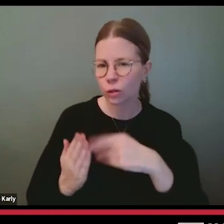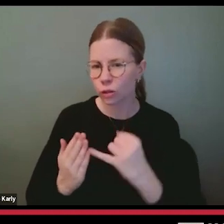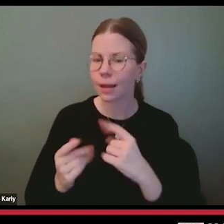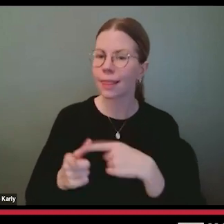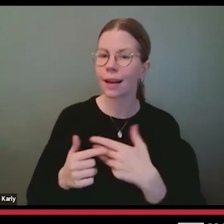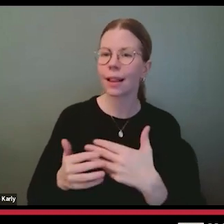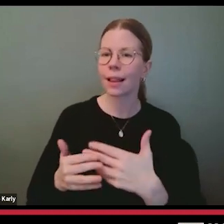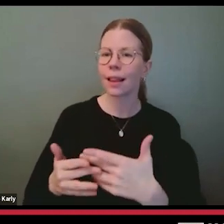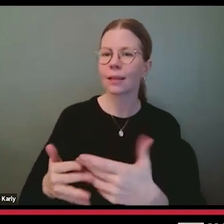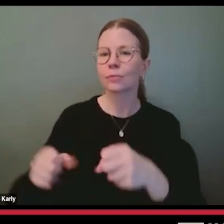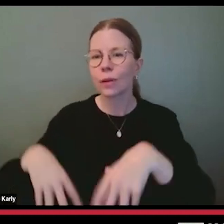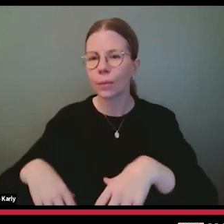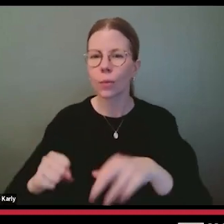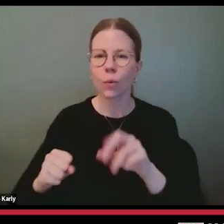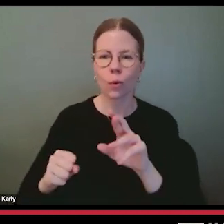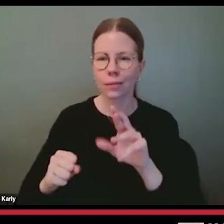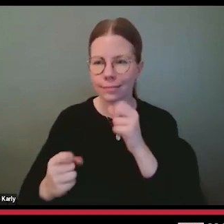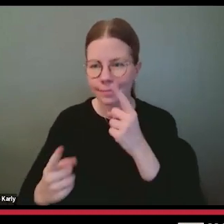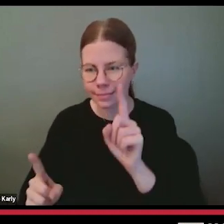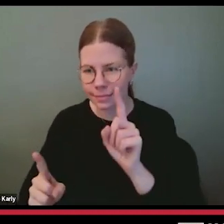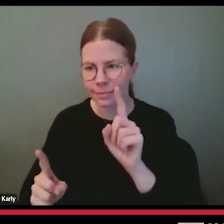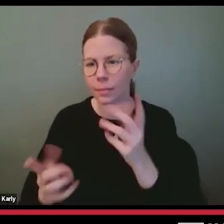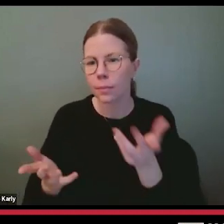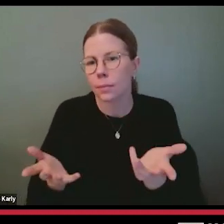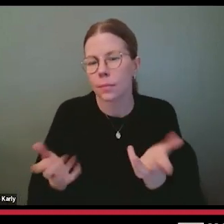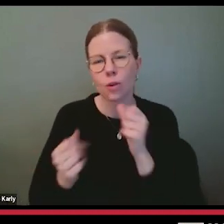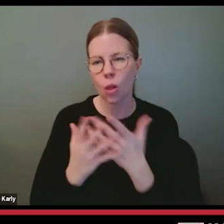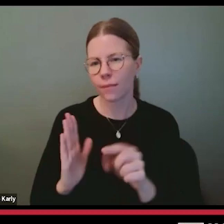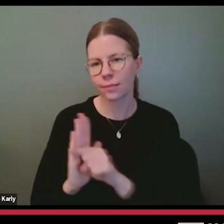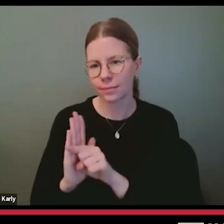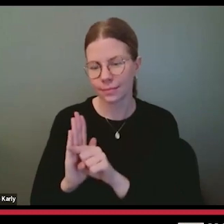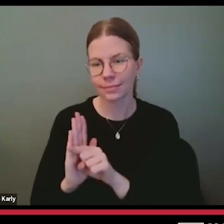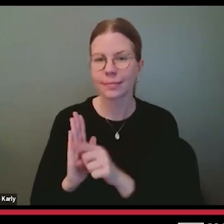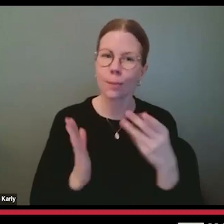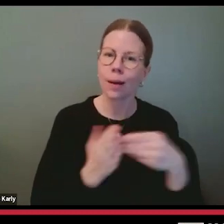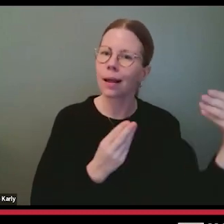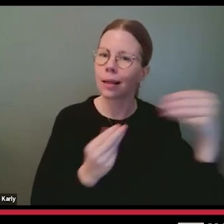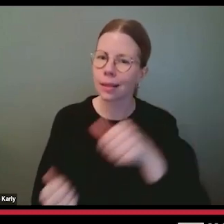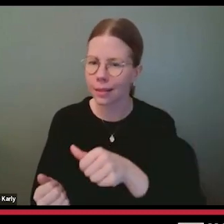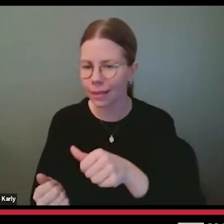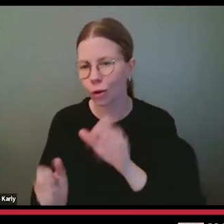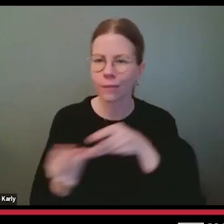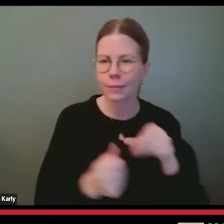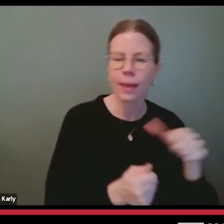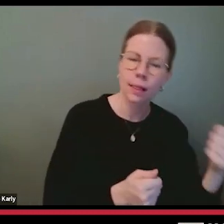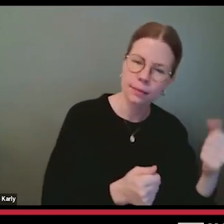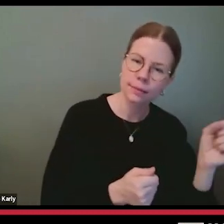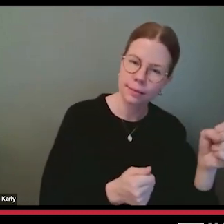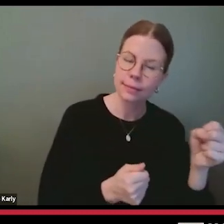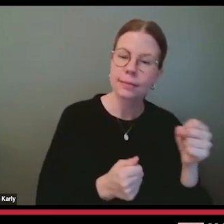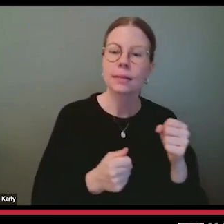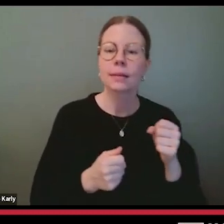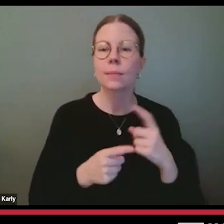something else. There is a small subset of research including some types of